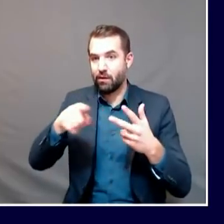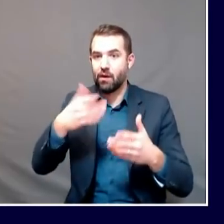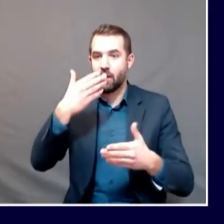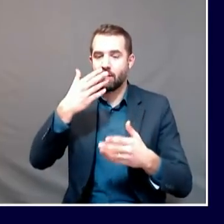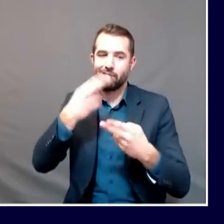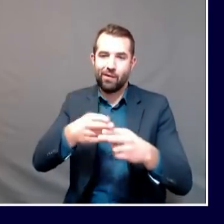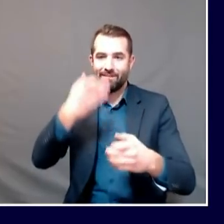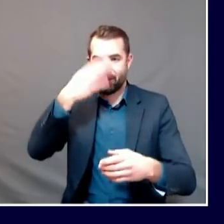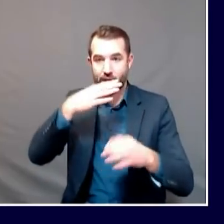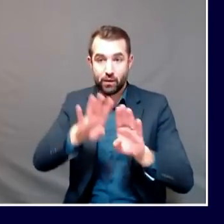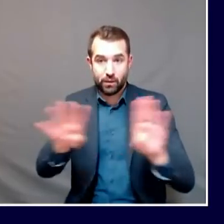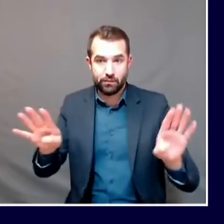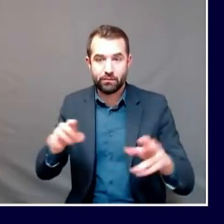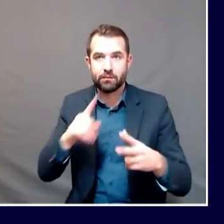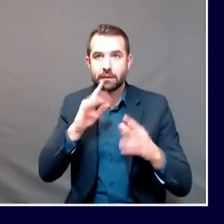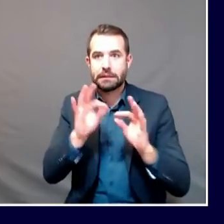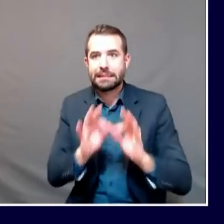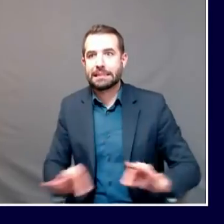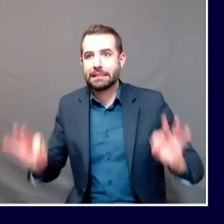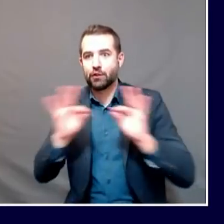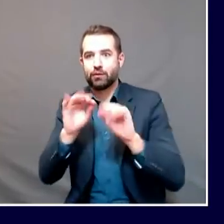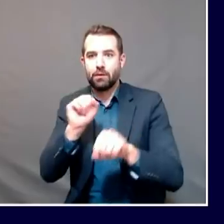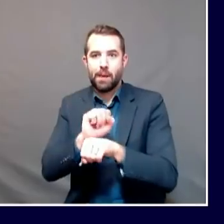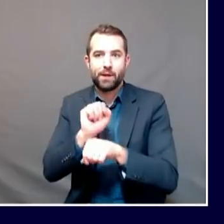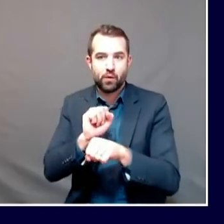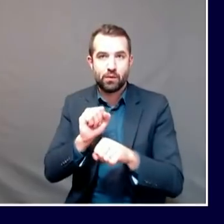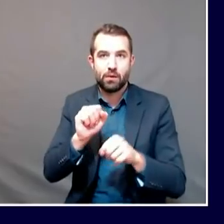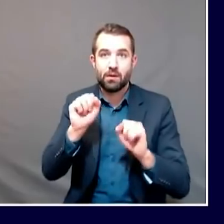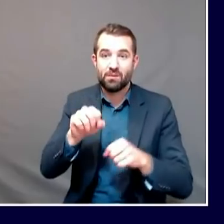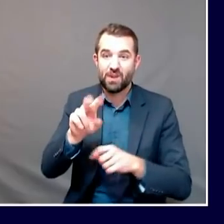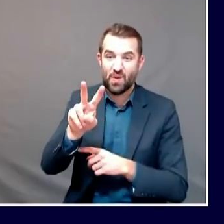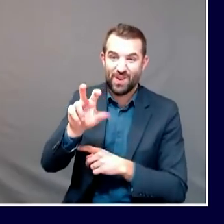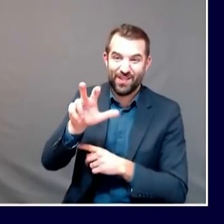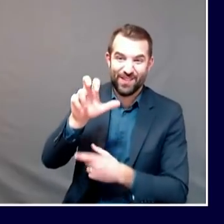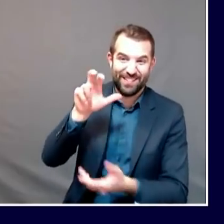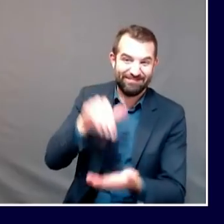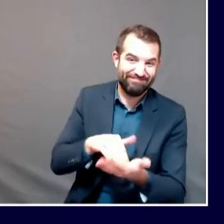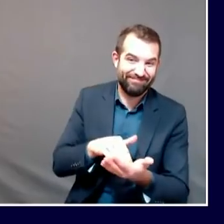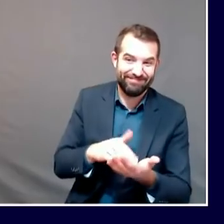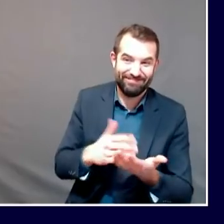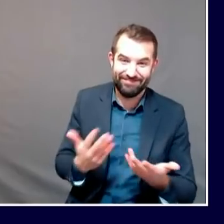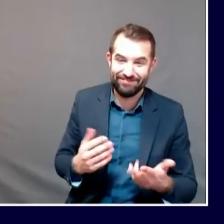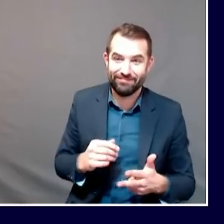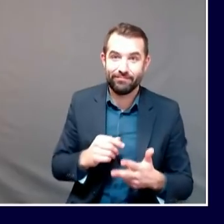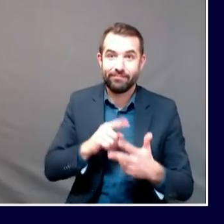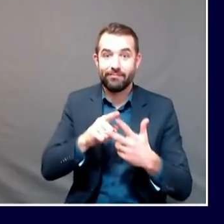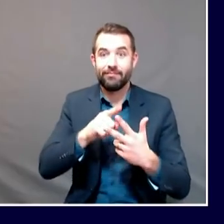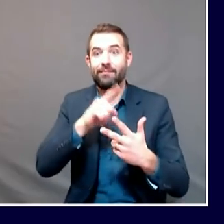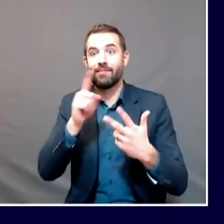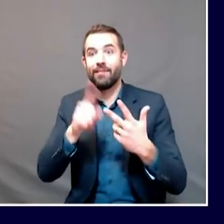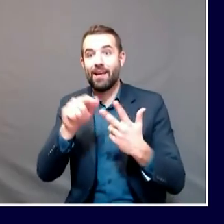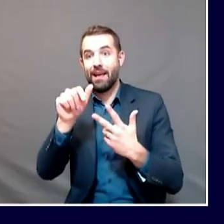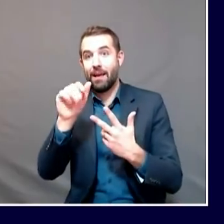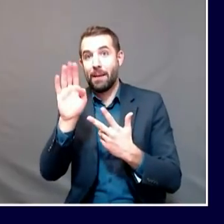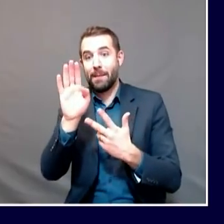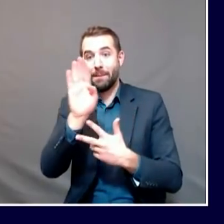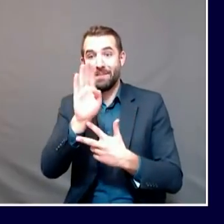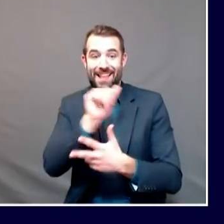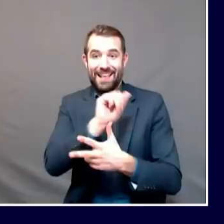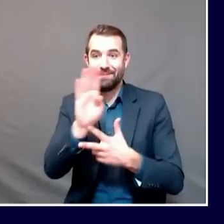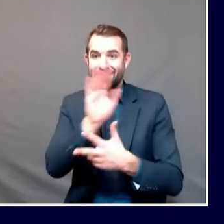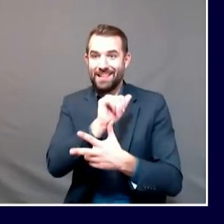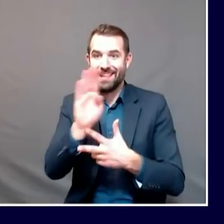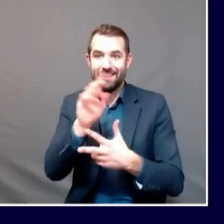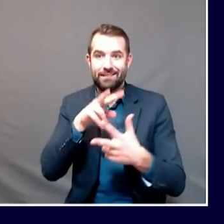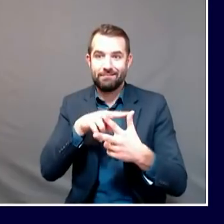several 100,000 people in it. Just in those 2 phases alone, we could be looking at a third of the state in some renditions